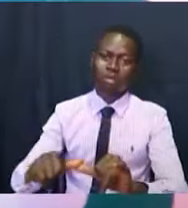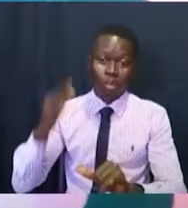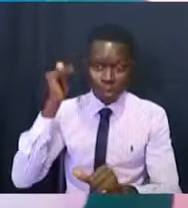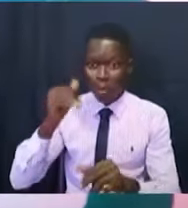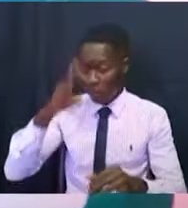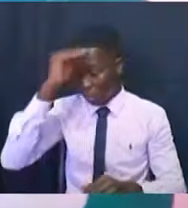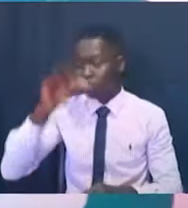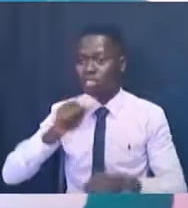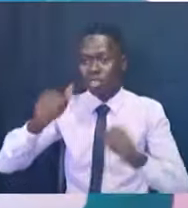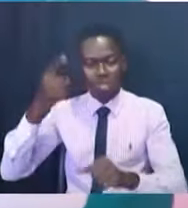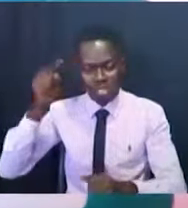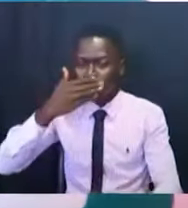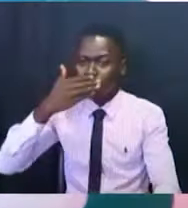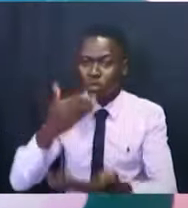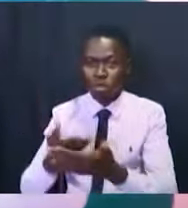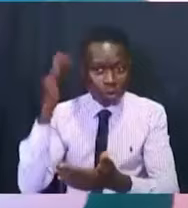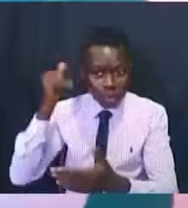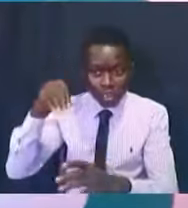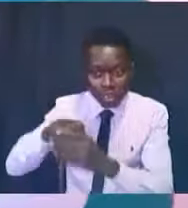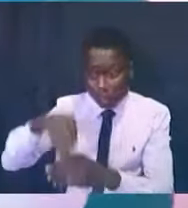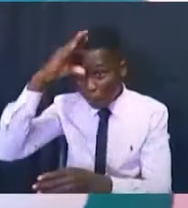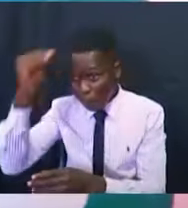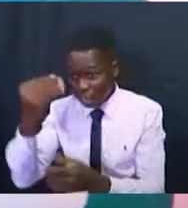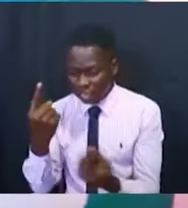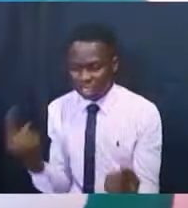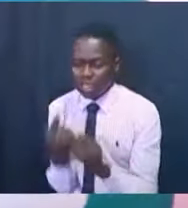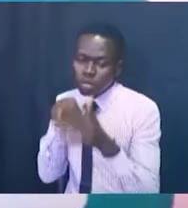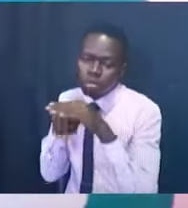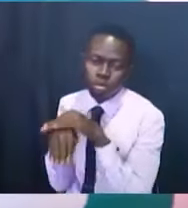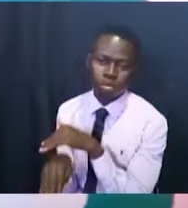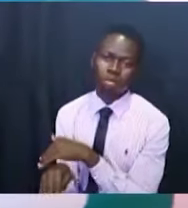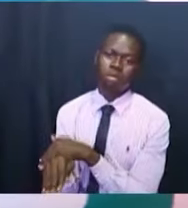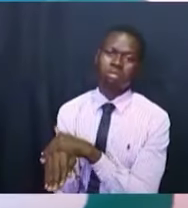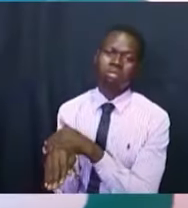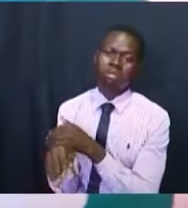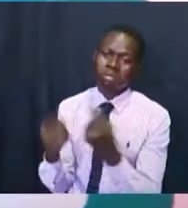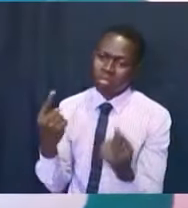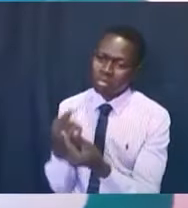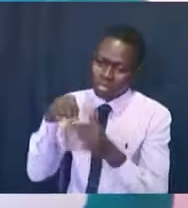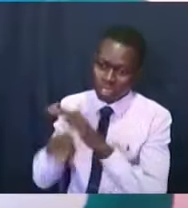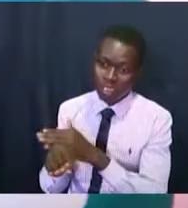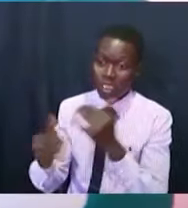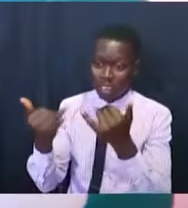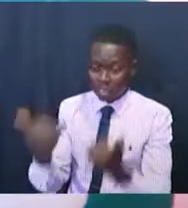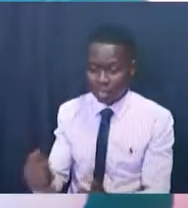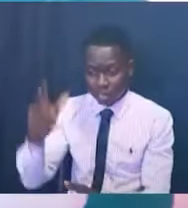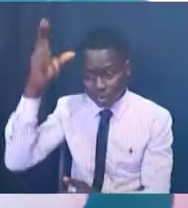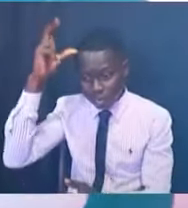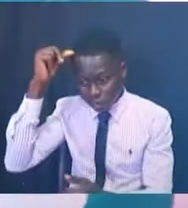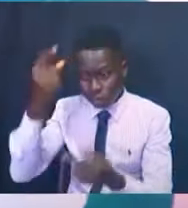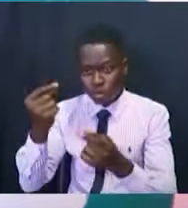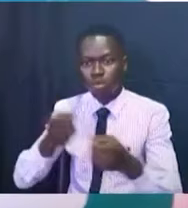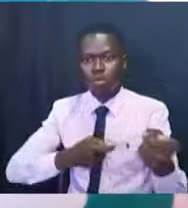good because in man, sin has entered. And the devil is controlling his